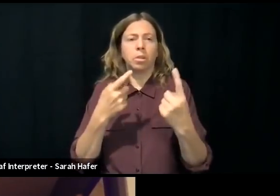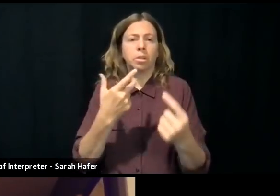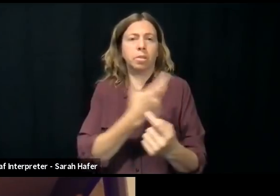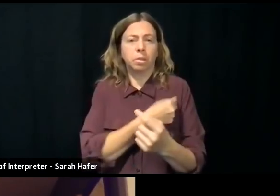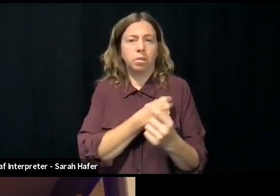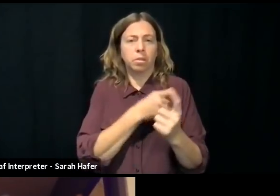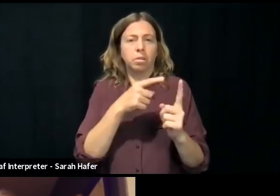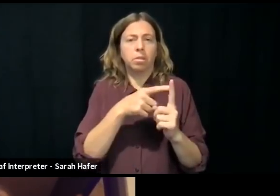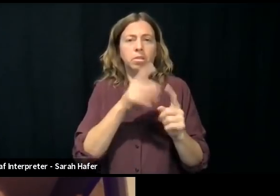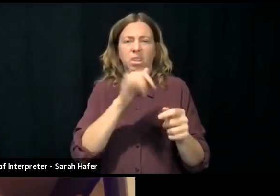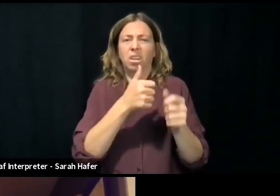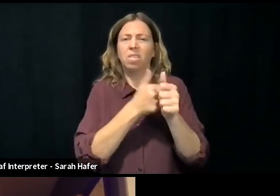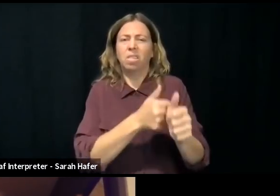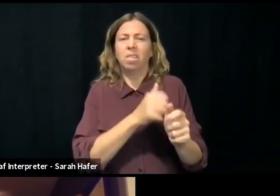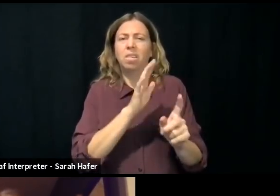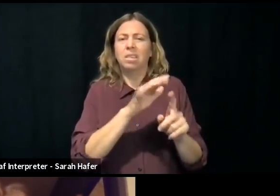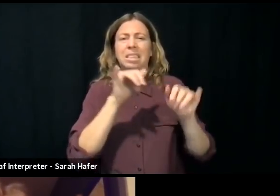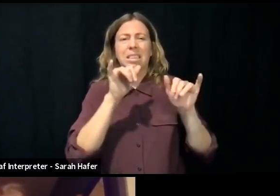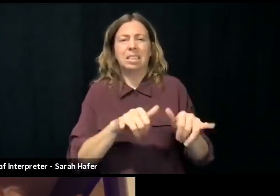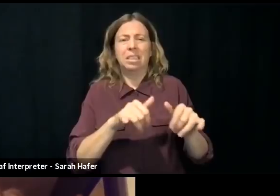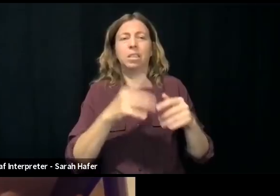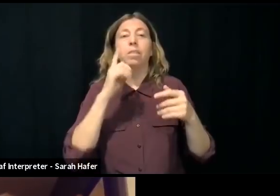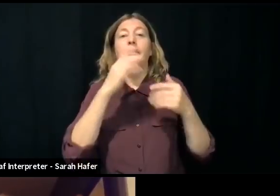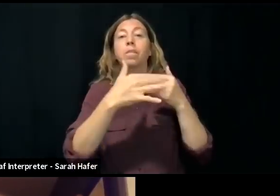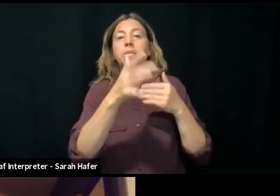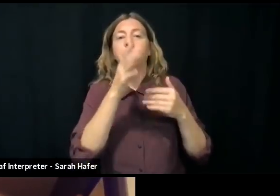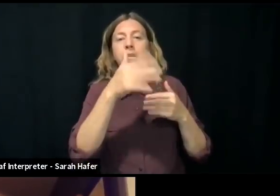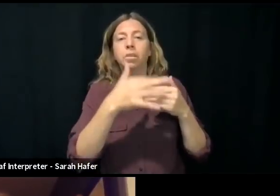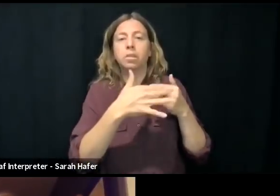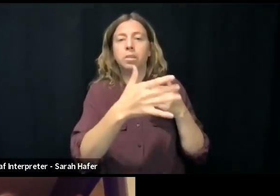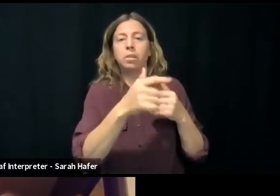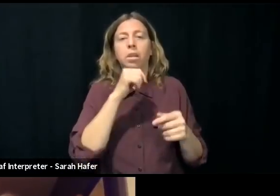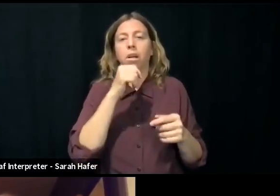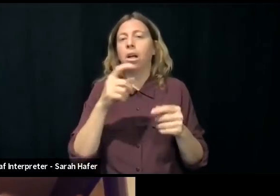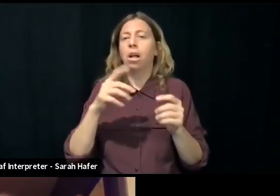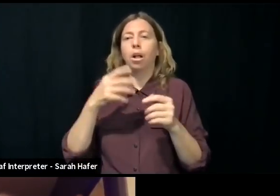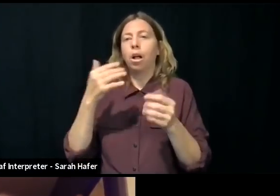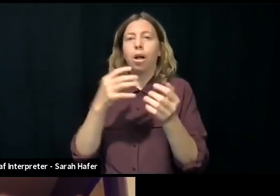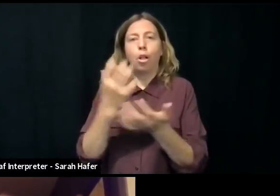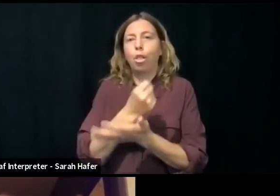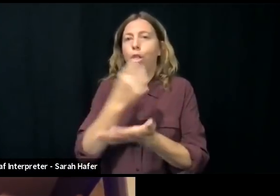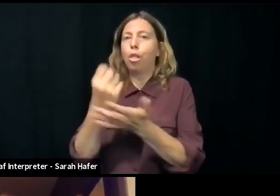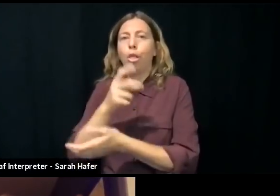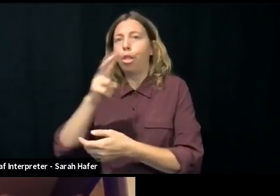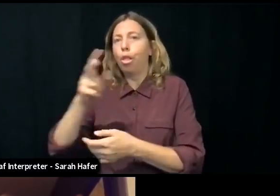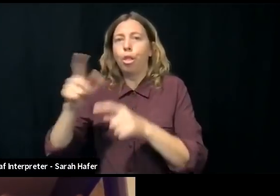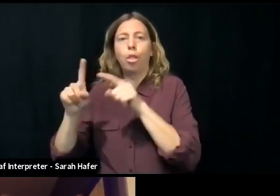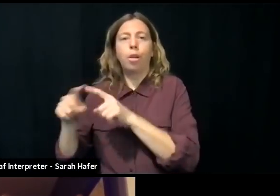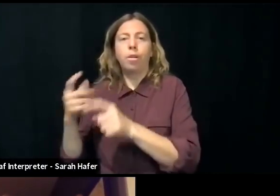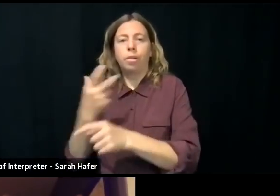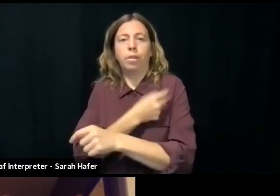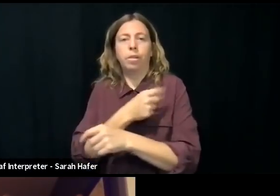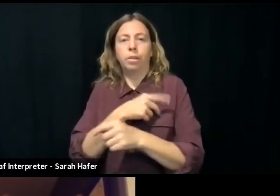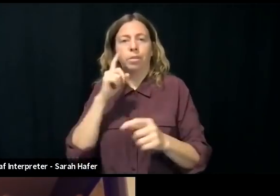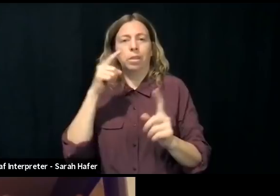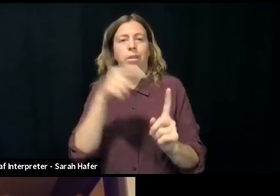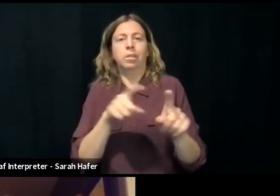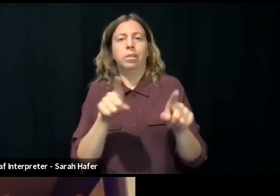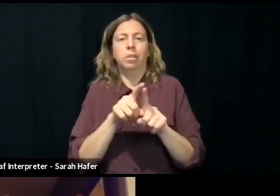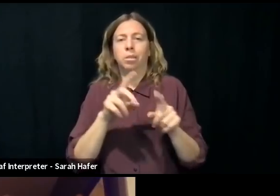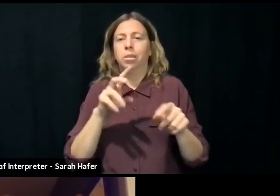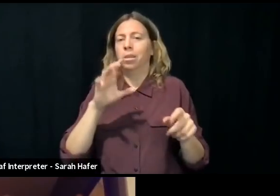not getting multiple vaccines. If you have a one dose series and that's the completion, I don't think there are any recommendations